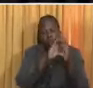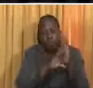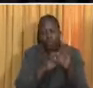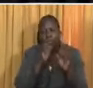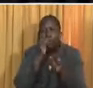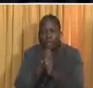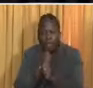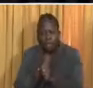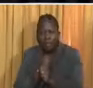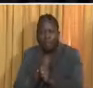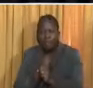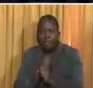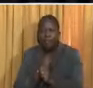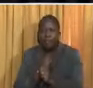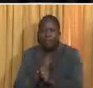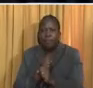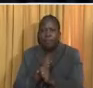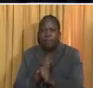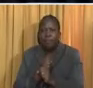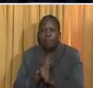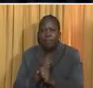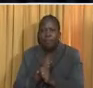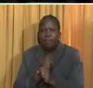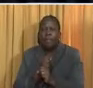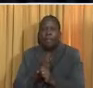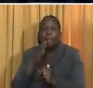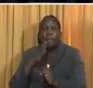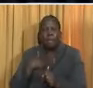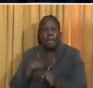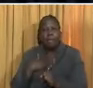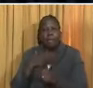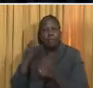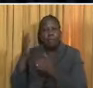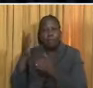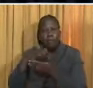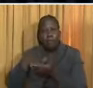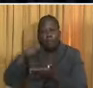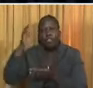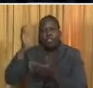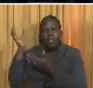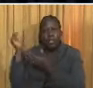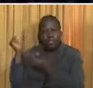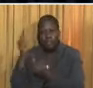they so? In my most respectful